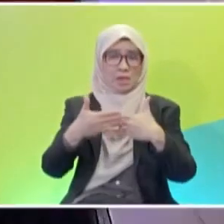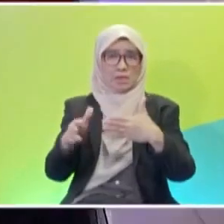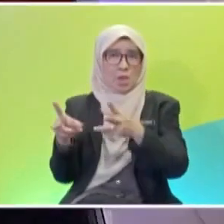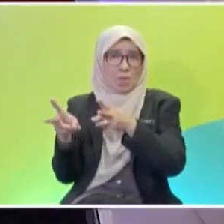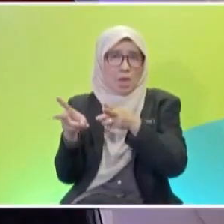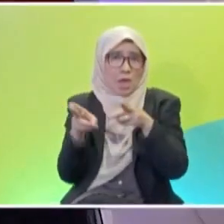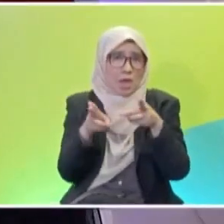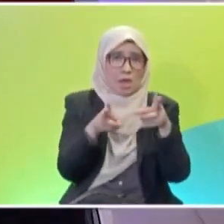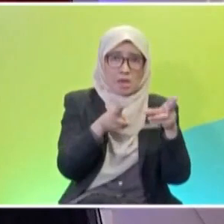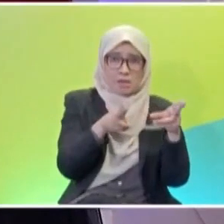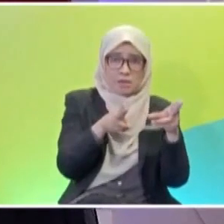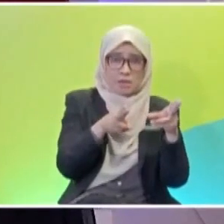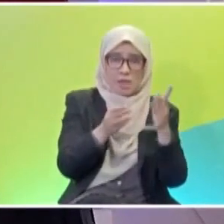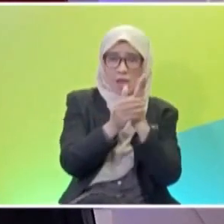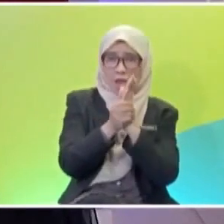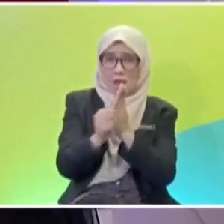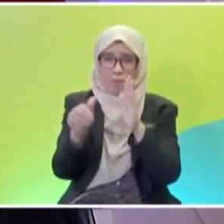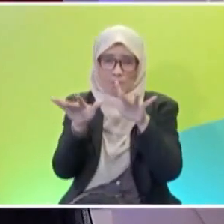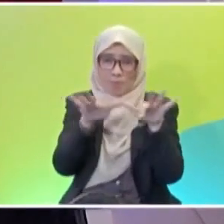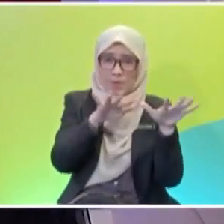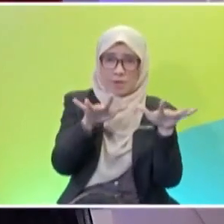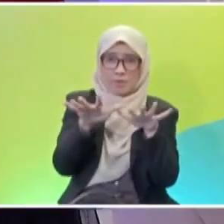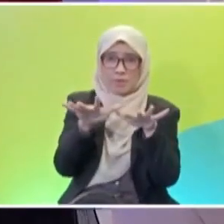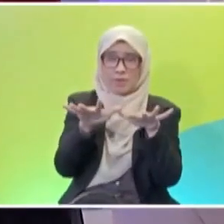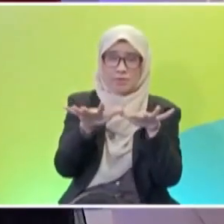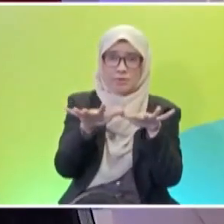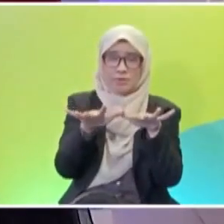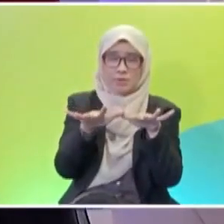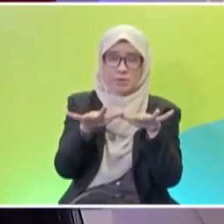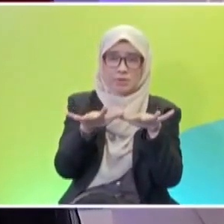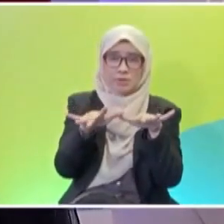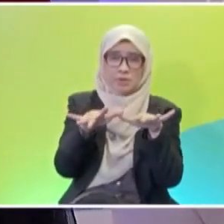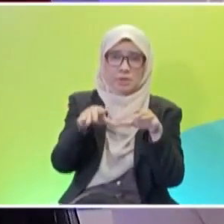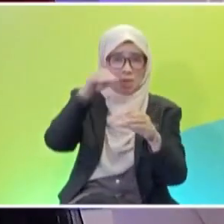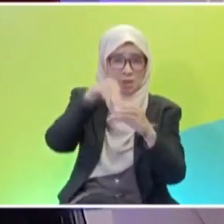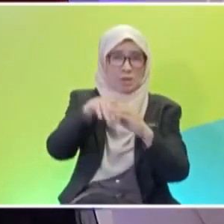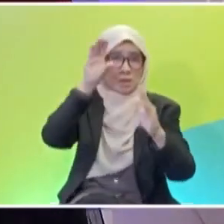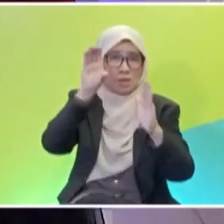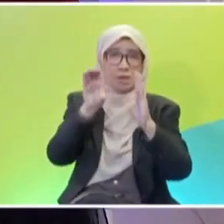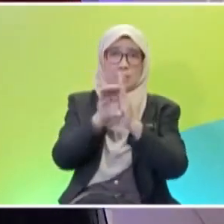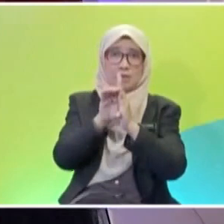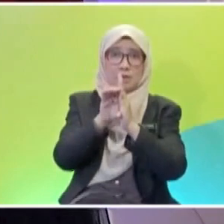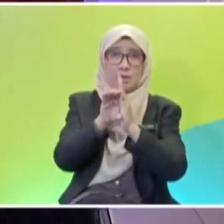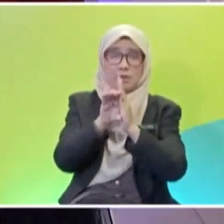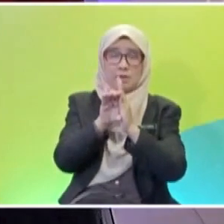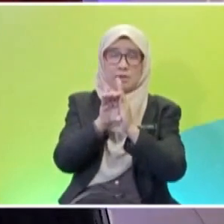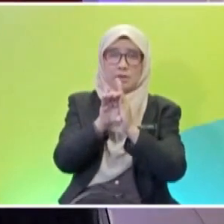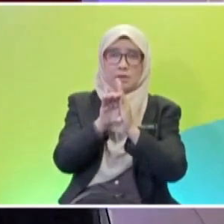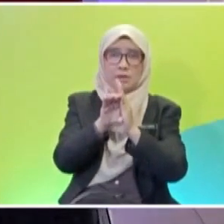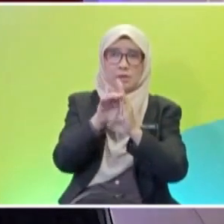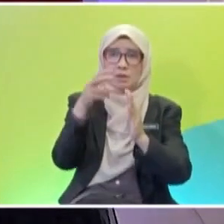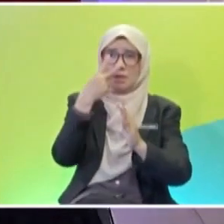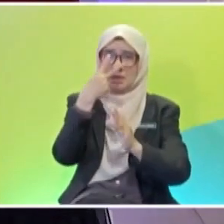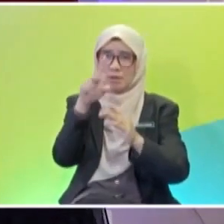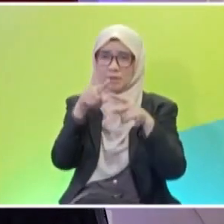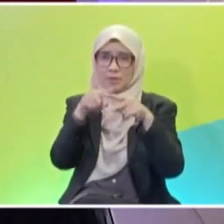some manipulation has been done on her picture, not herself, but on her picture. Right. It turns into what's on